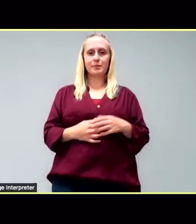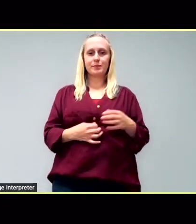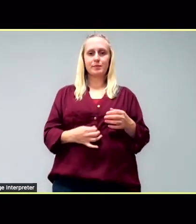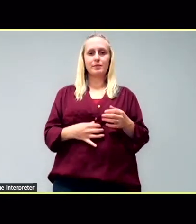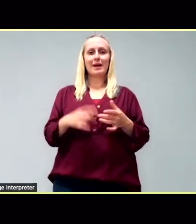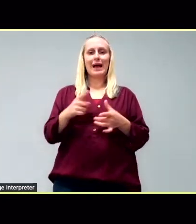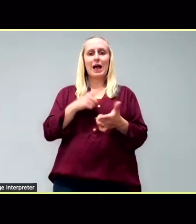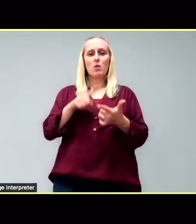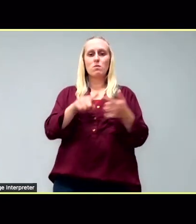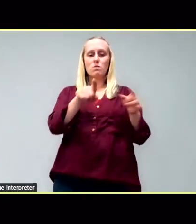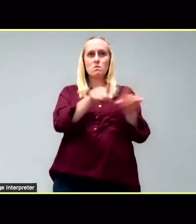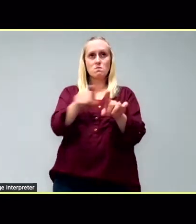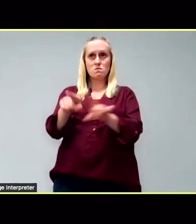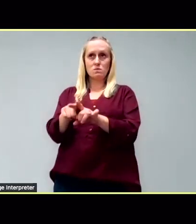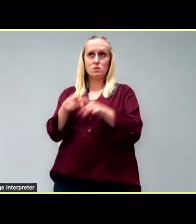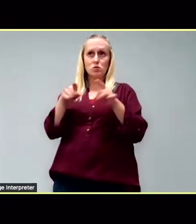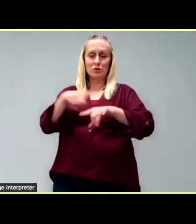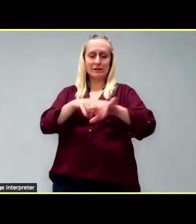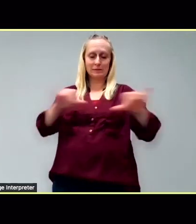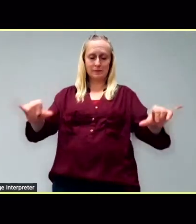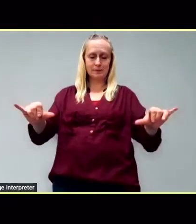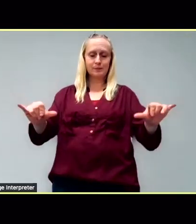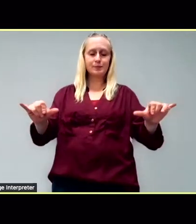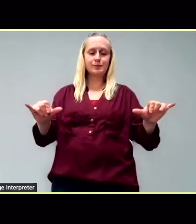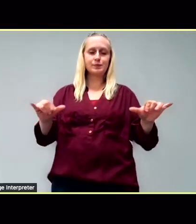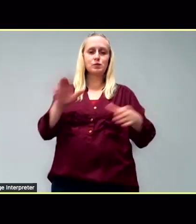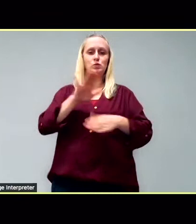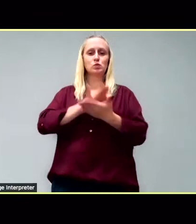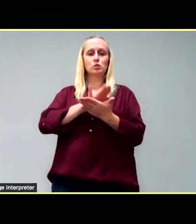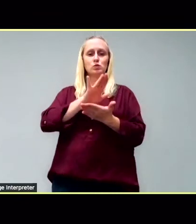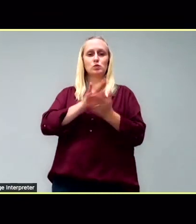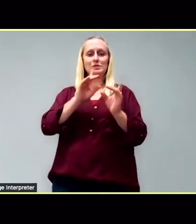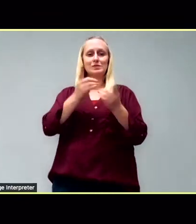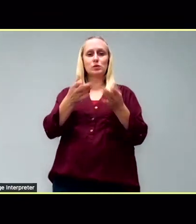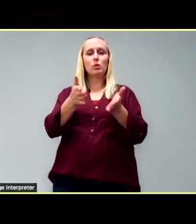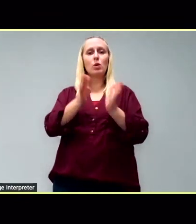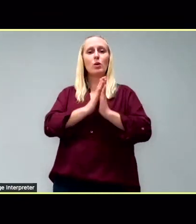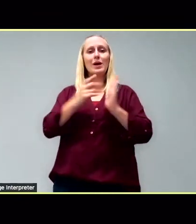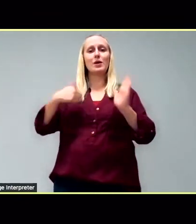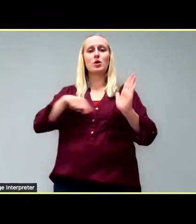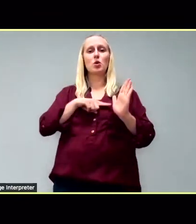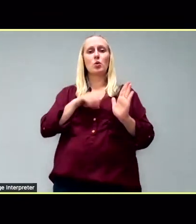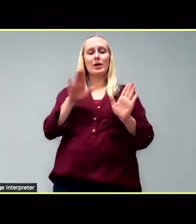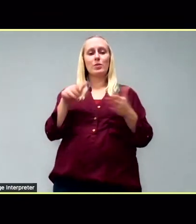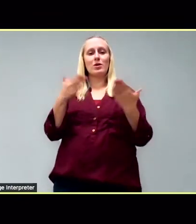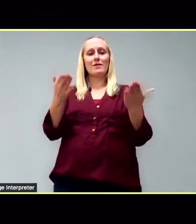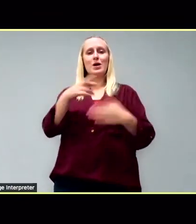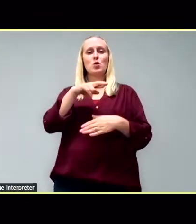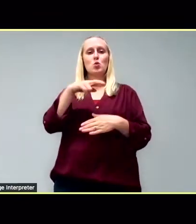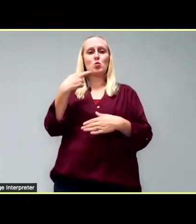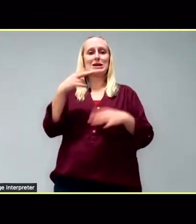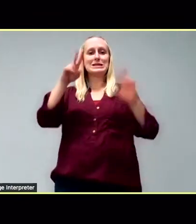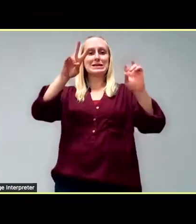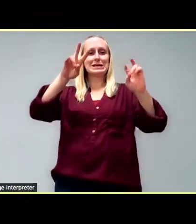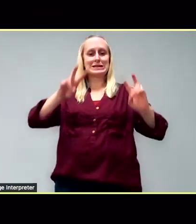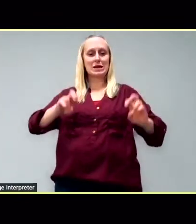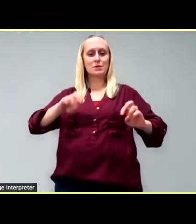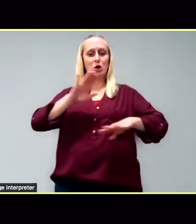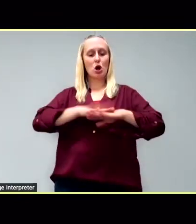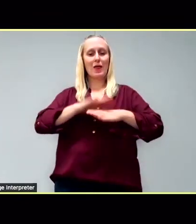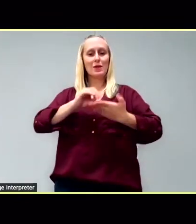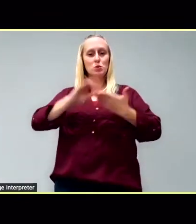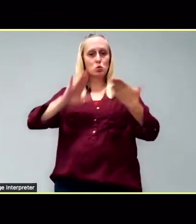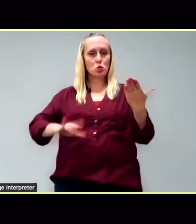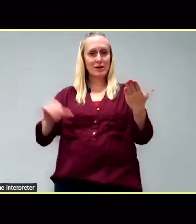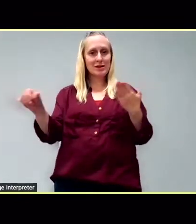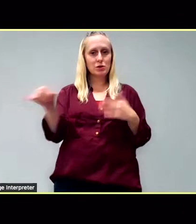then also during that same time, the school district requested that we perform a risk assessment since there's students on the site to determine whether or